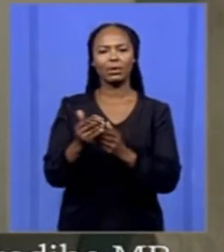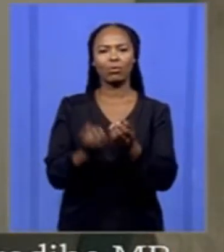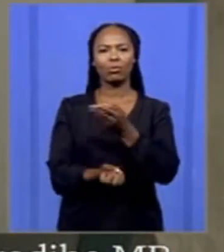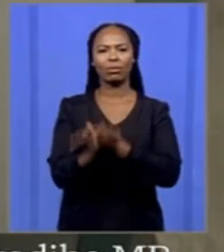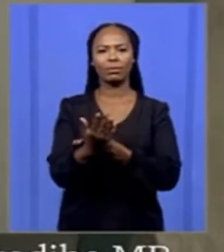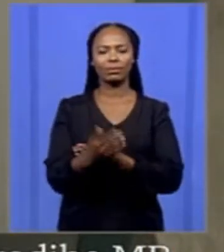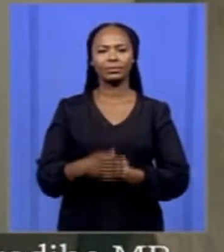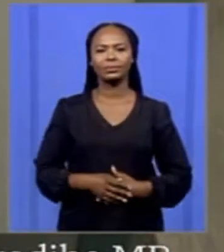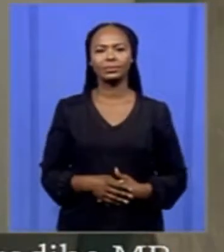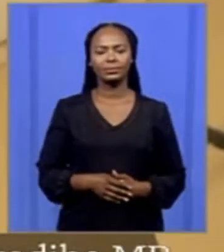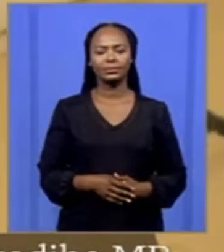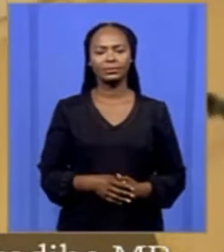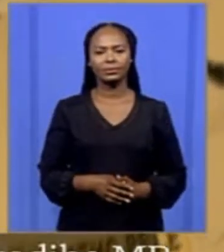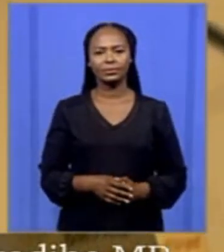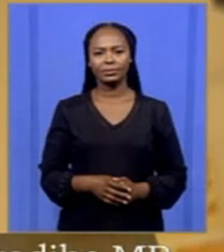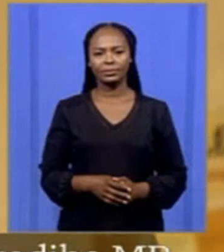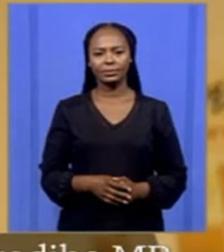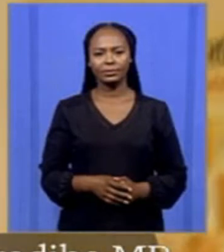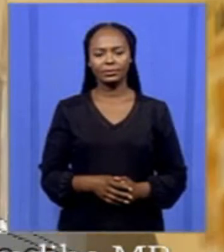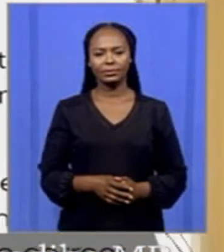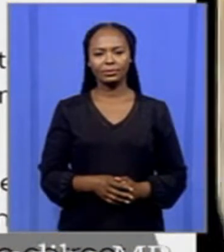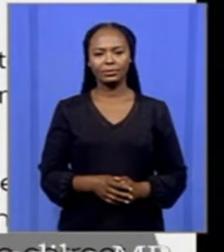ka Mpumalanga.